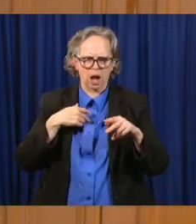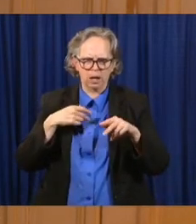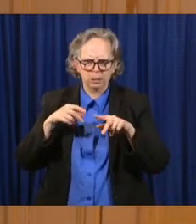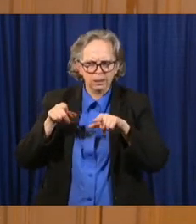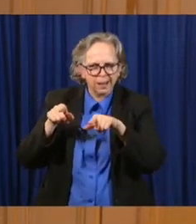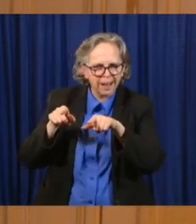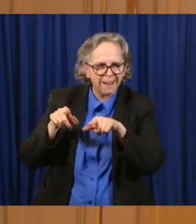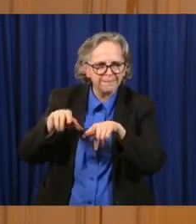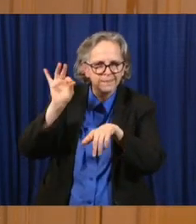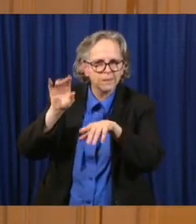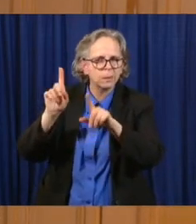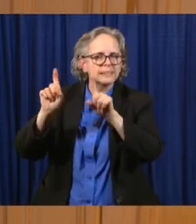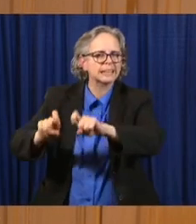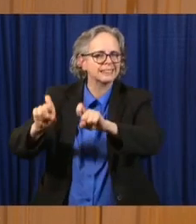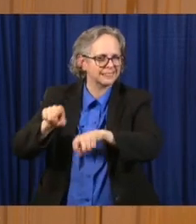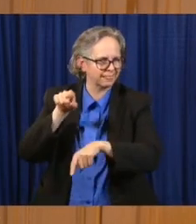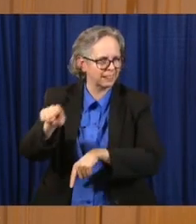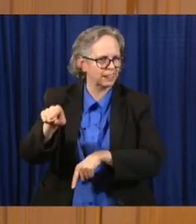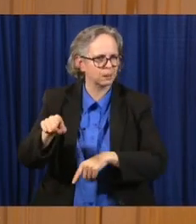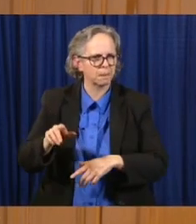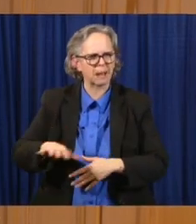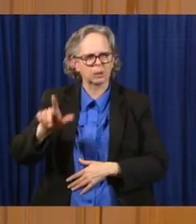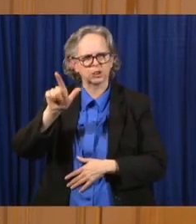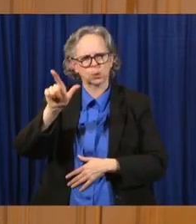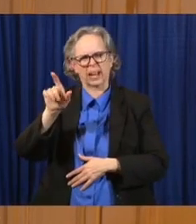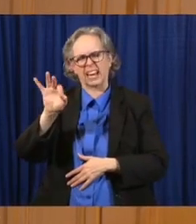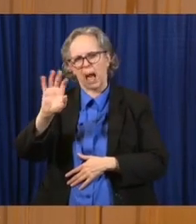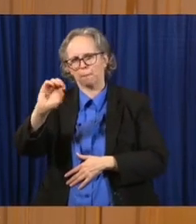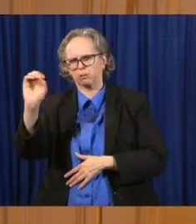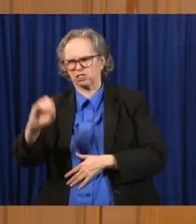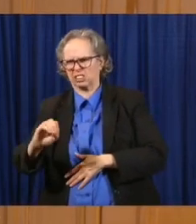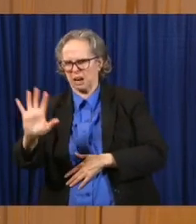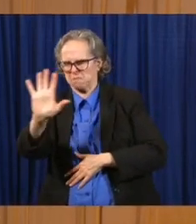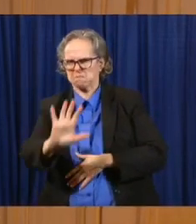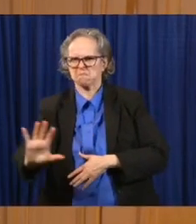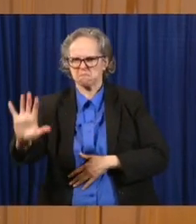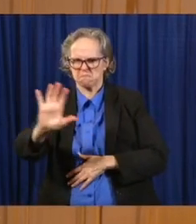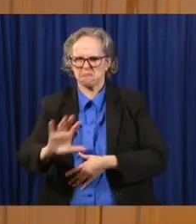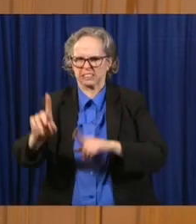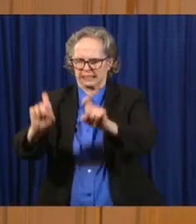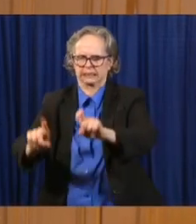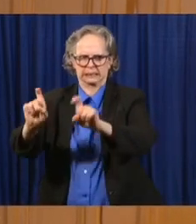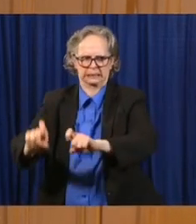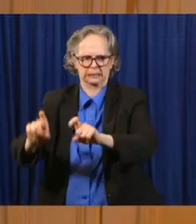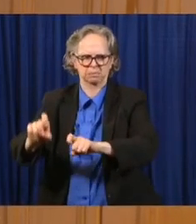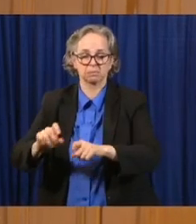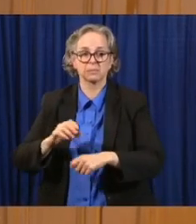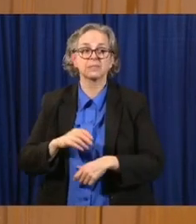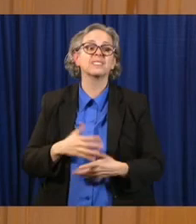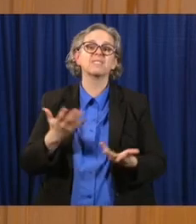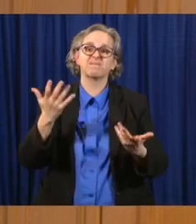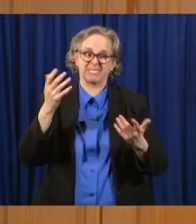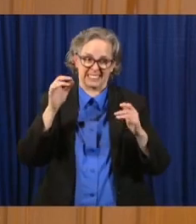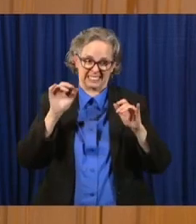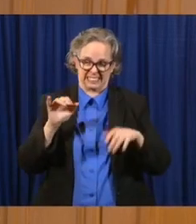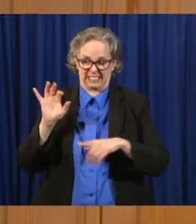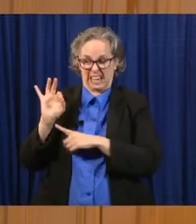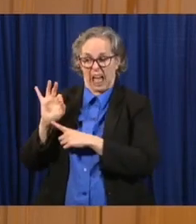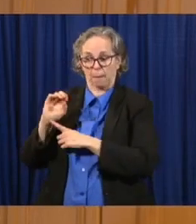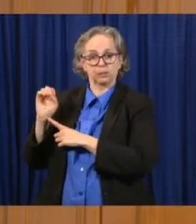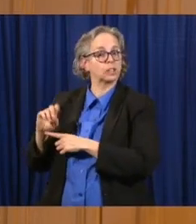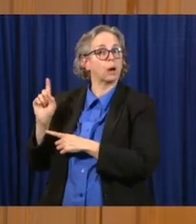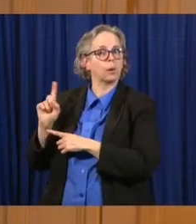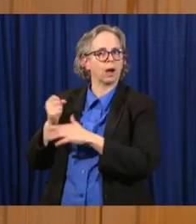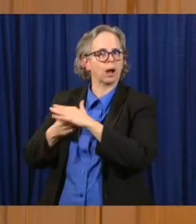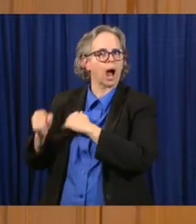groups at 29% of cases, ICU admissions being 9%, healthcare workers